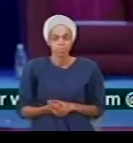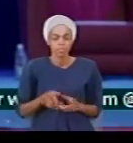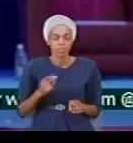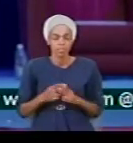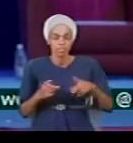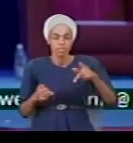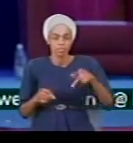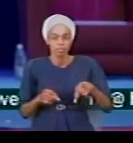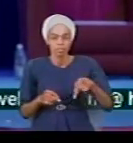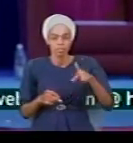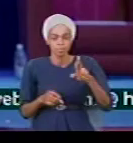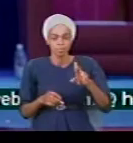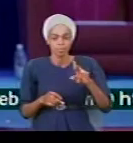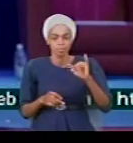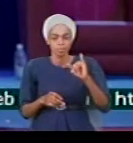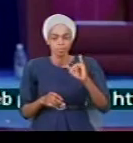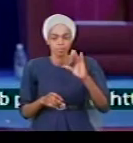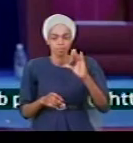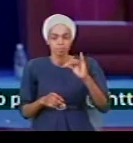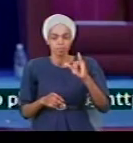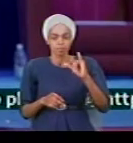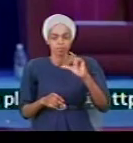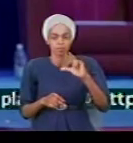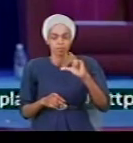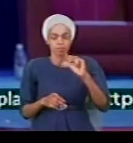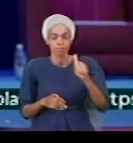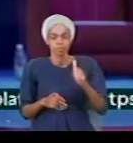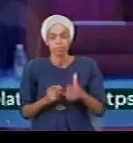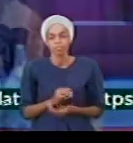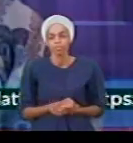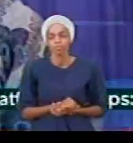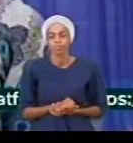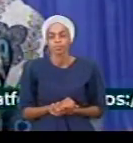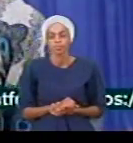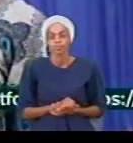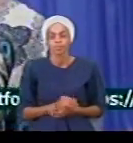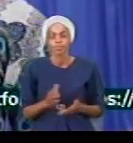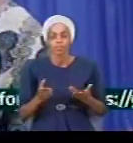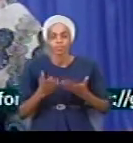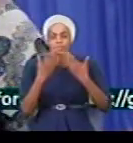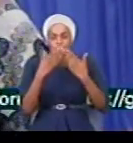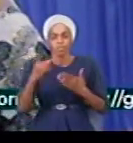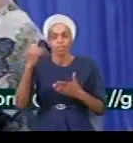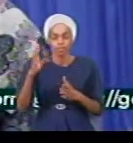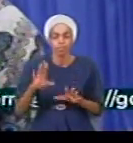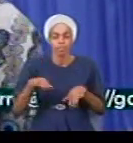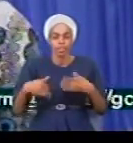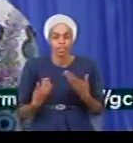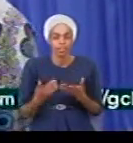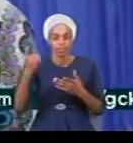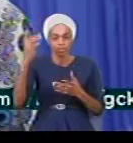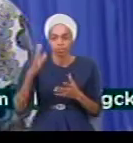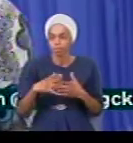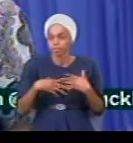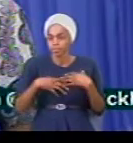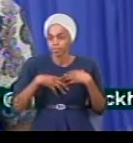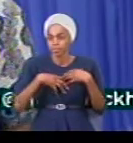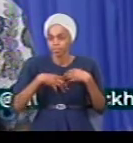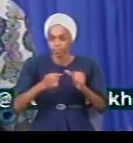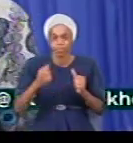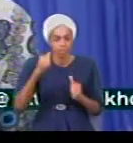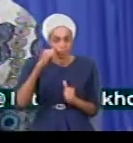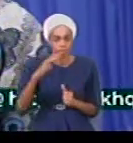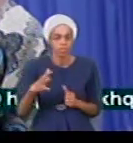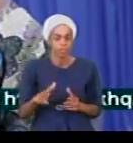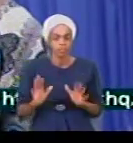I want to thank God for how he delivered me and I healed me miraculously I've been having a sickness from since 2020